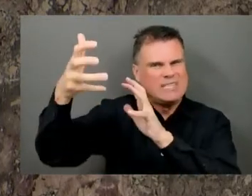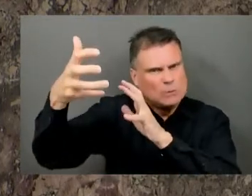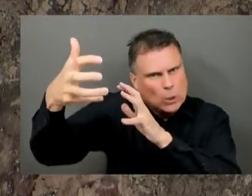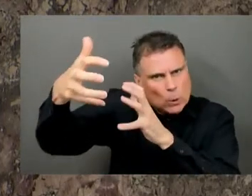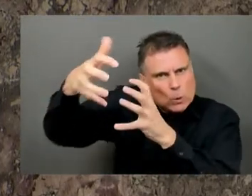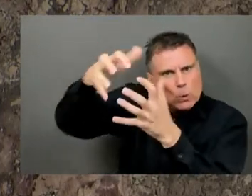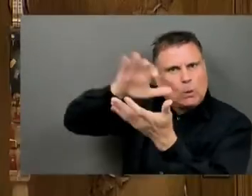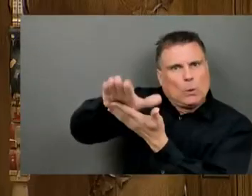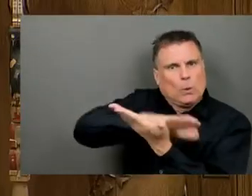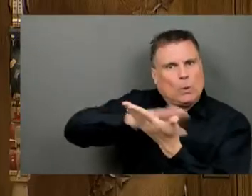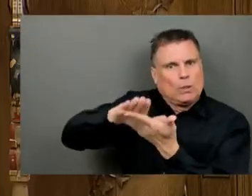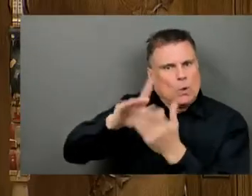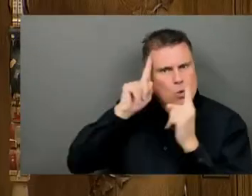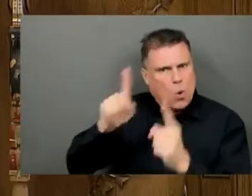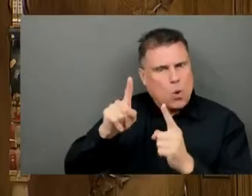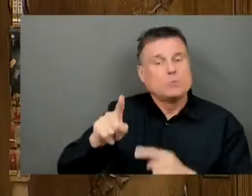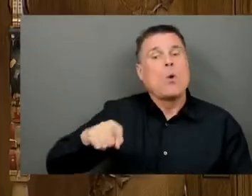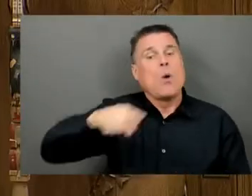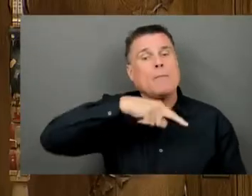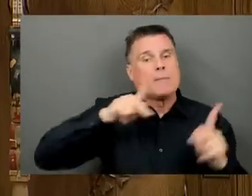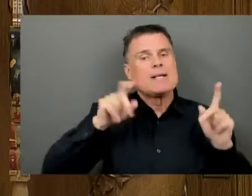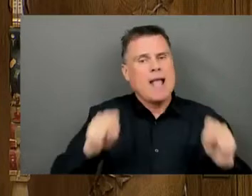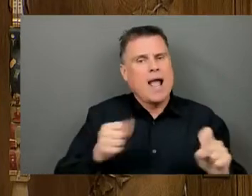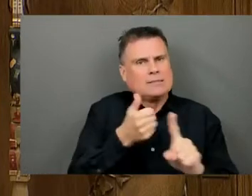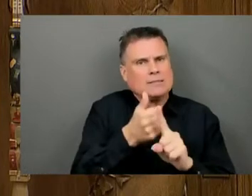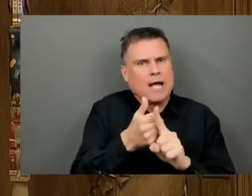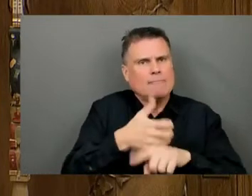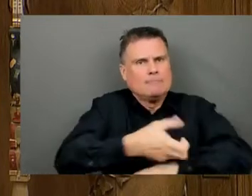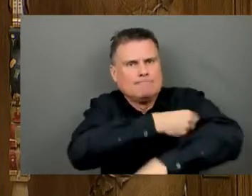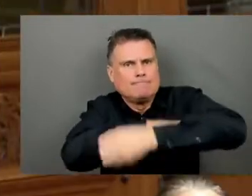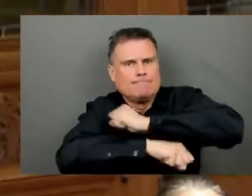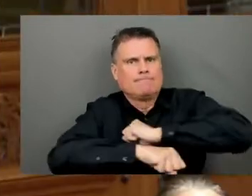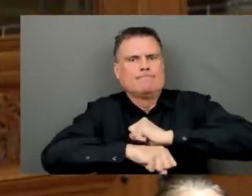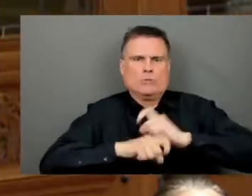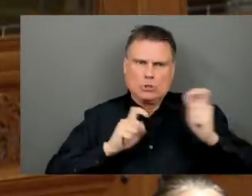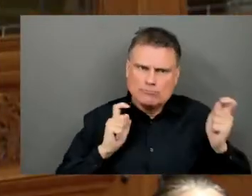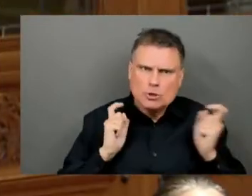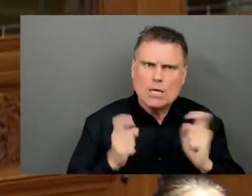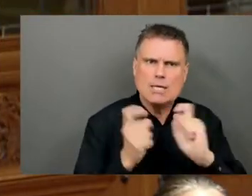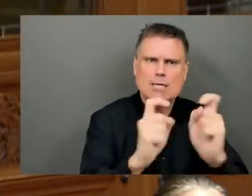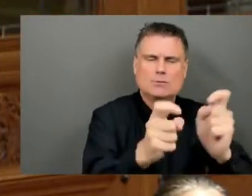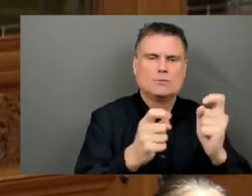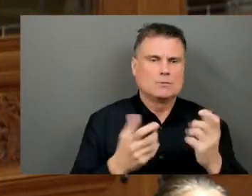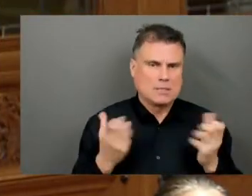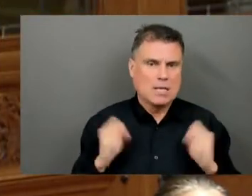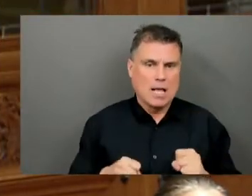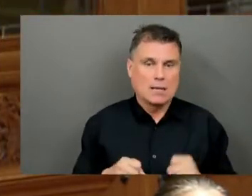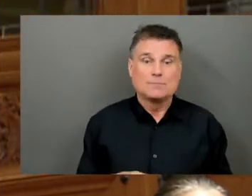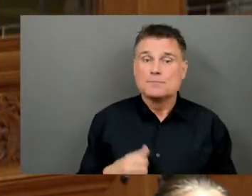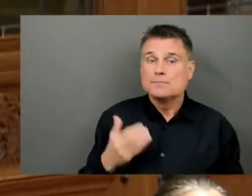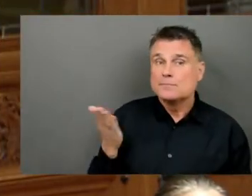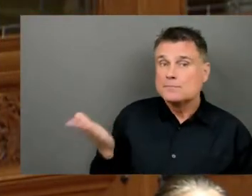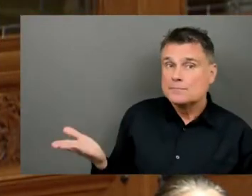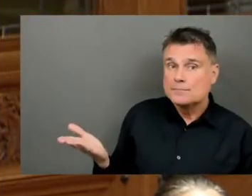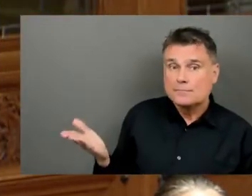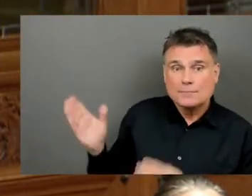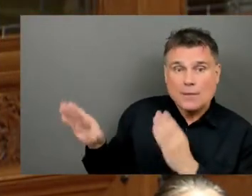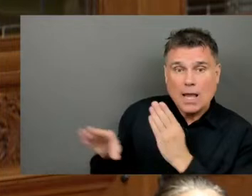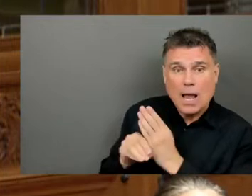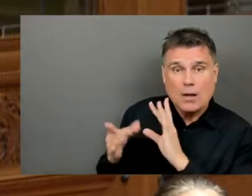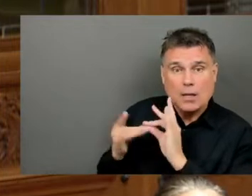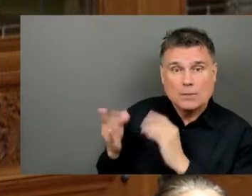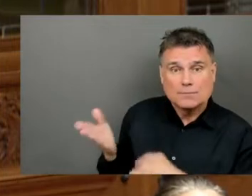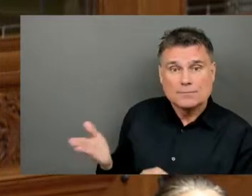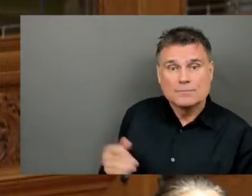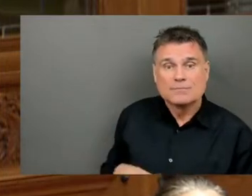you. Leader of Third Party Supplemental. Thank you, Honourable Speaker. I'd really love it if the government would take strong action on answering